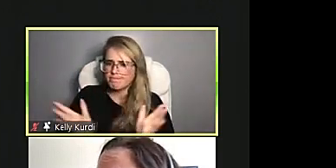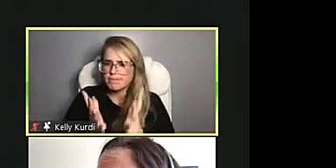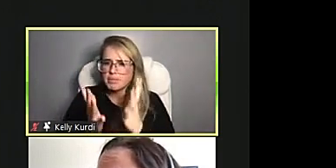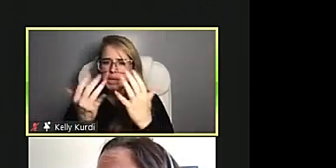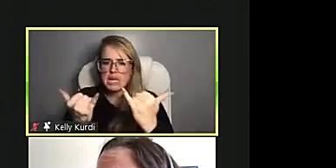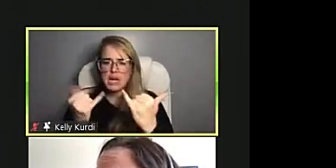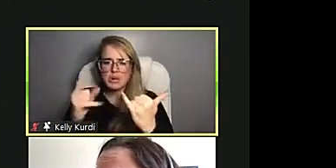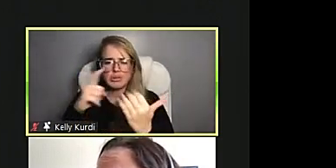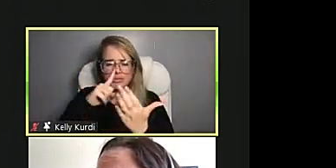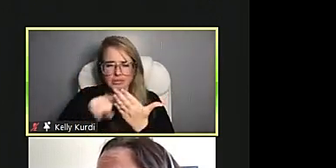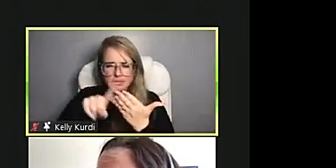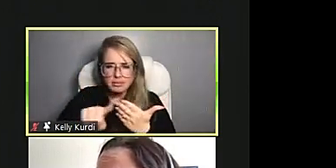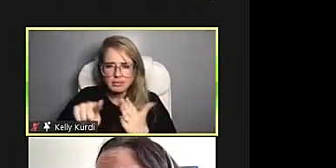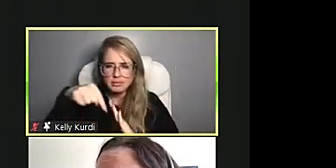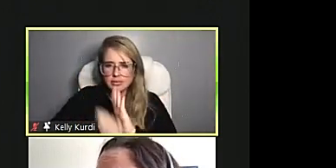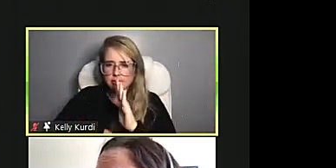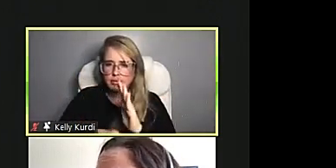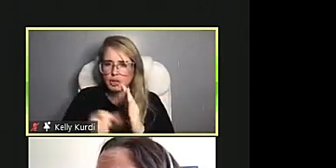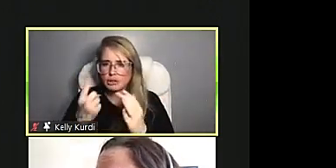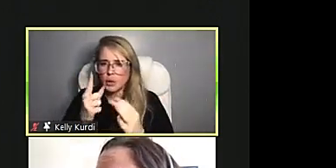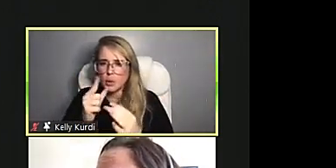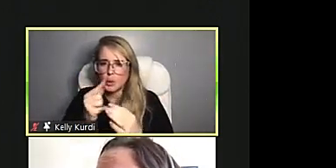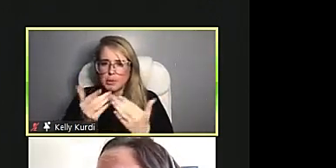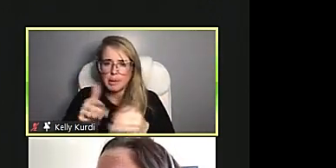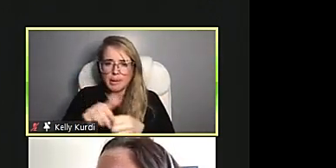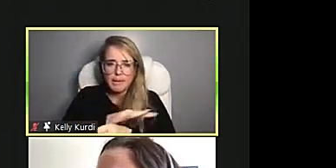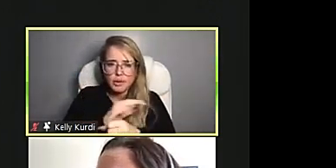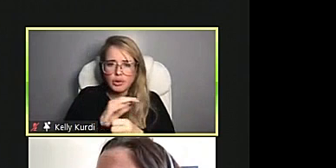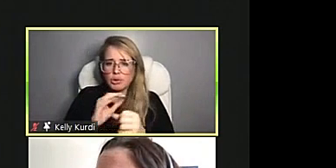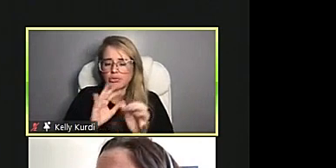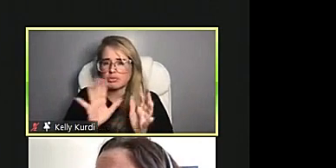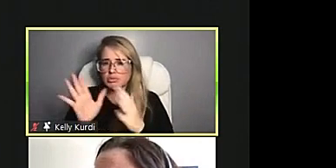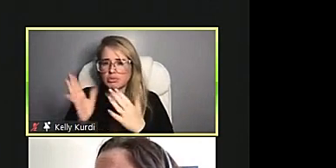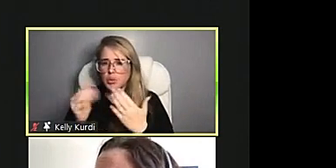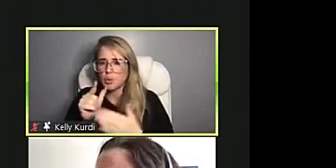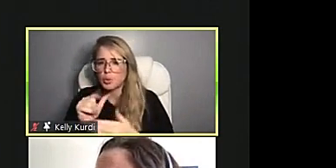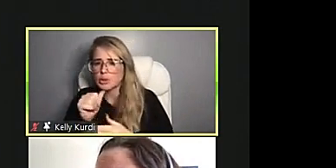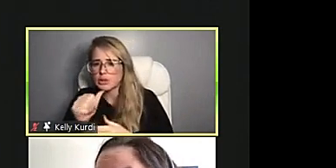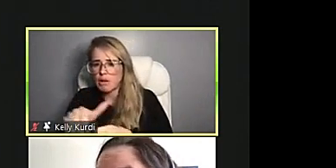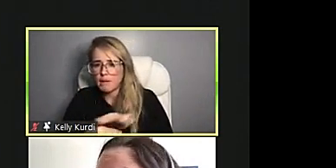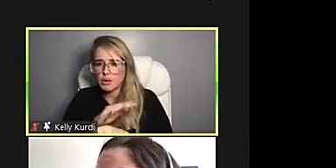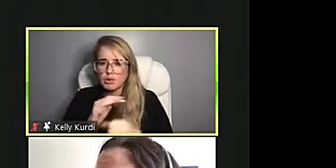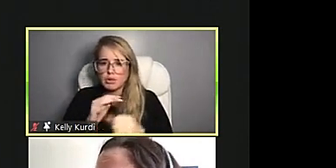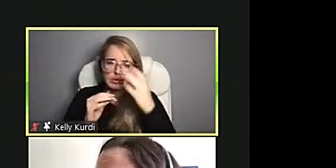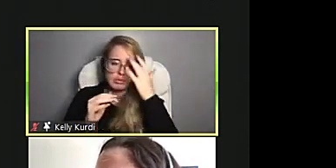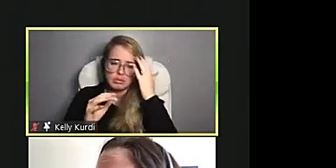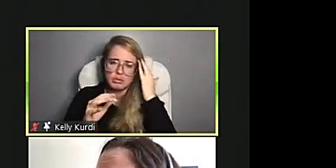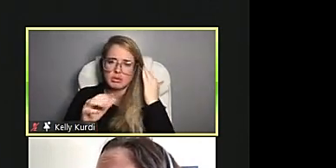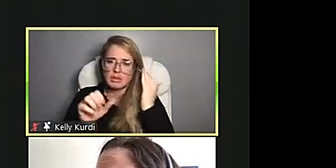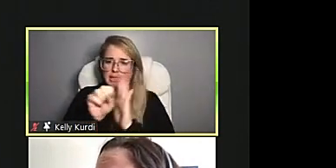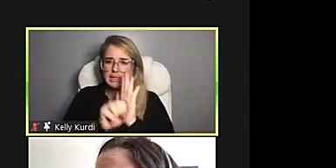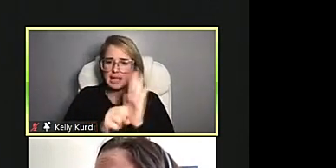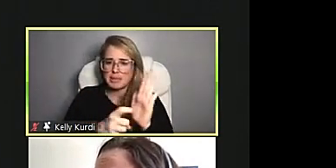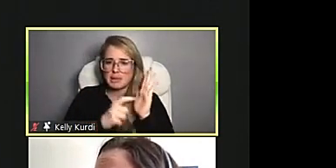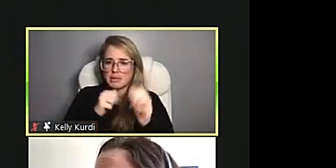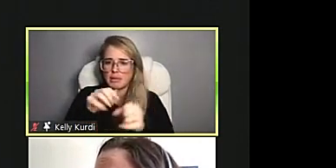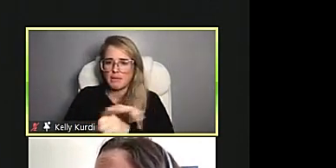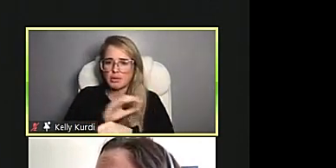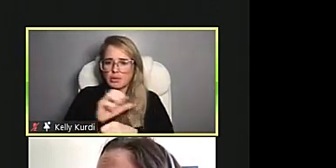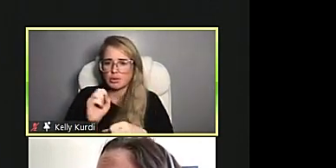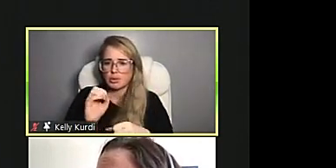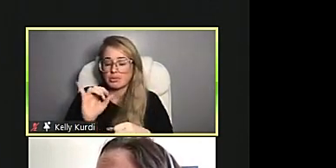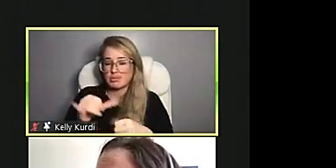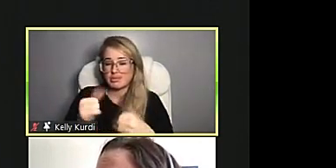into it and understand exactly who may be covered additionally that wasn't covered by the state mandate. But at